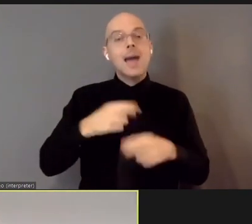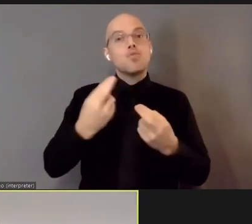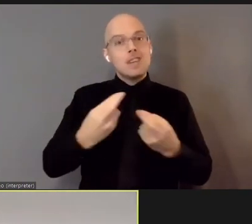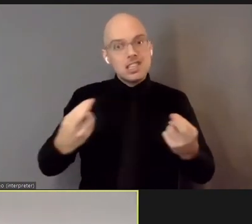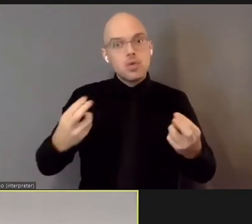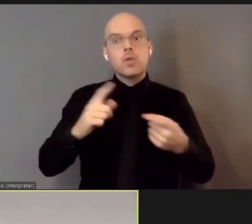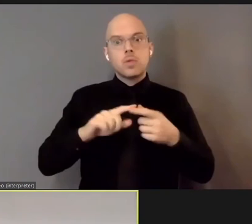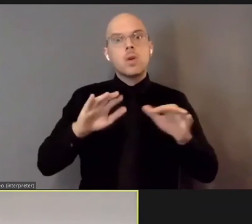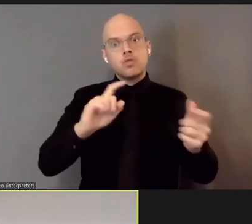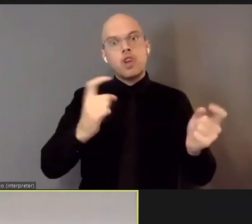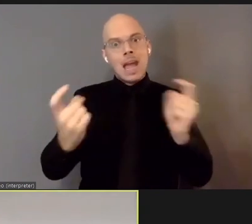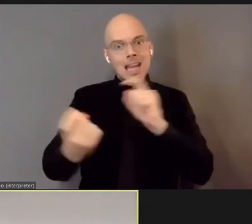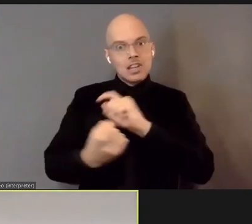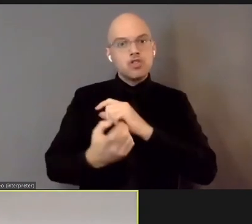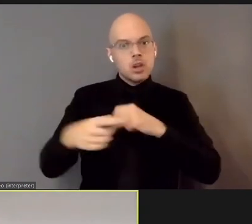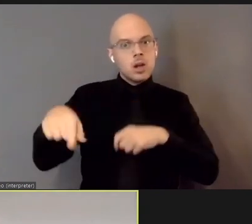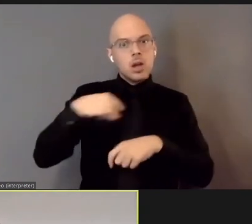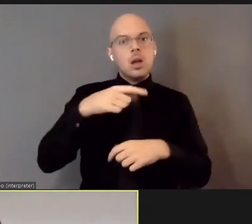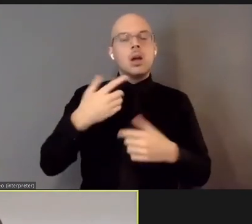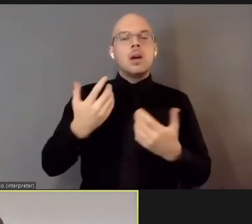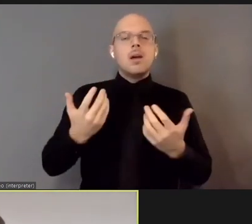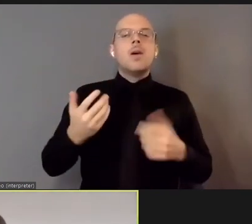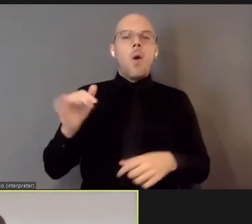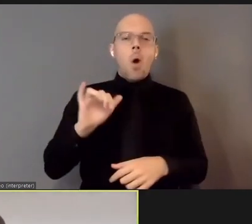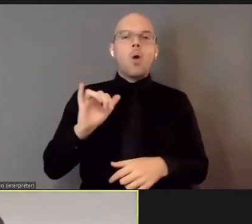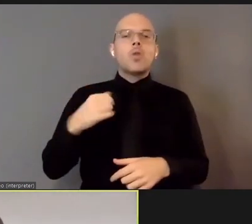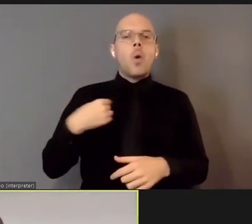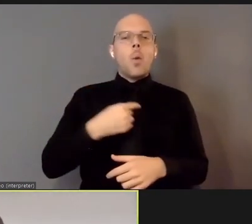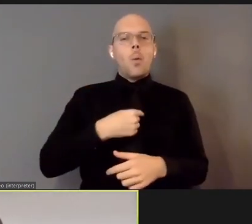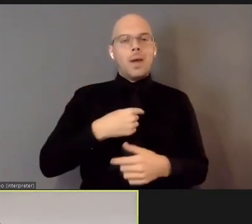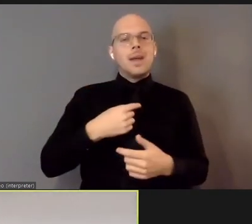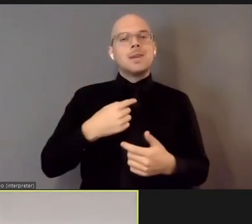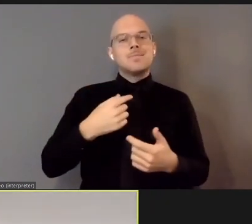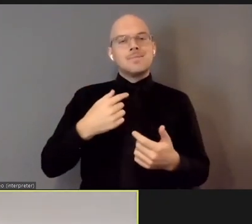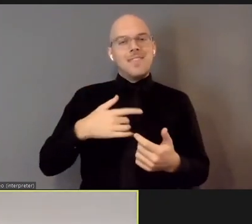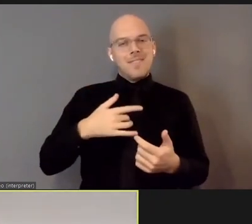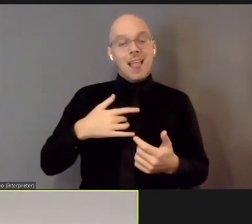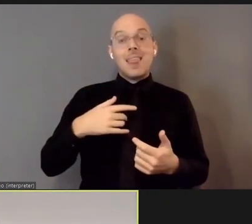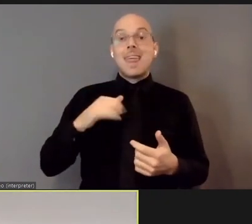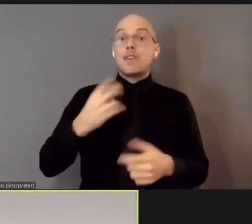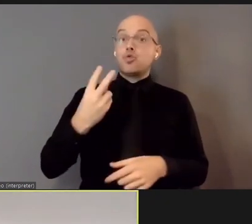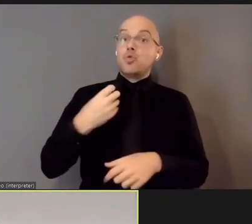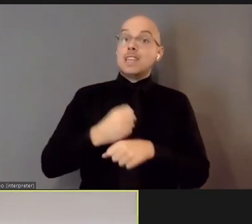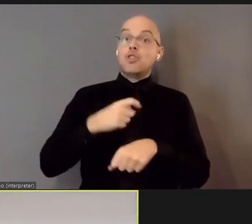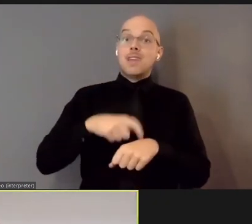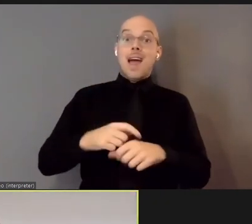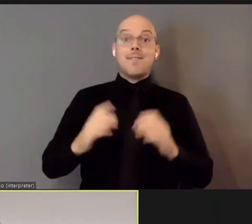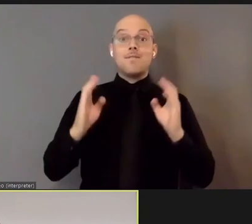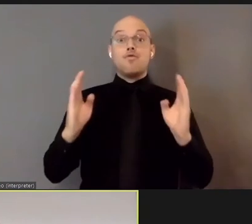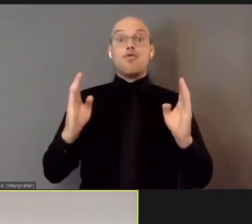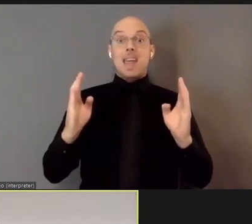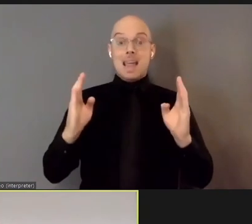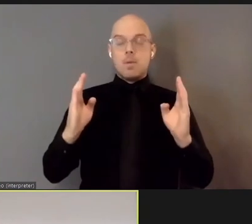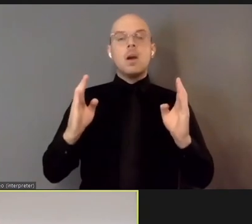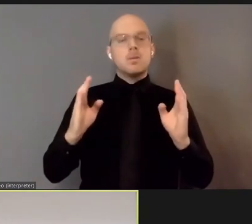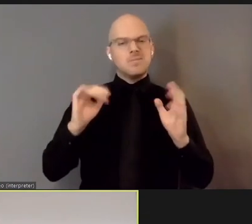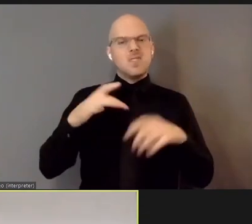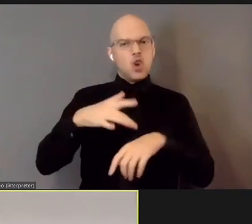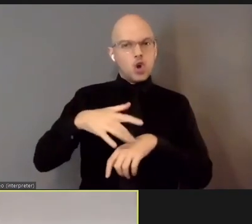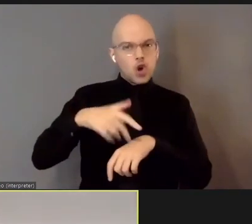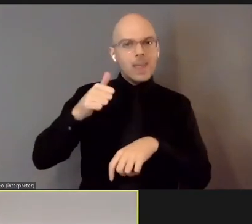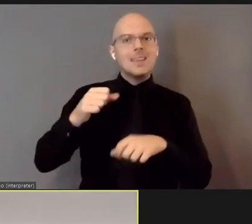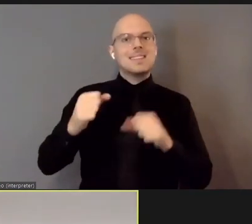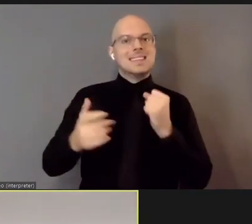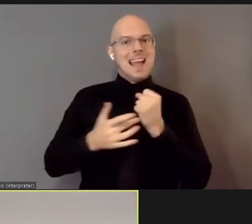in recognition of that fact, again, we found that the 2-year timeframe that we adopted was the earliest